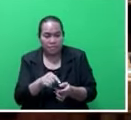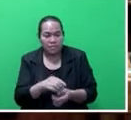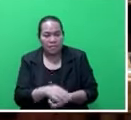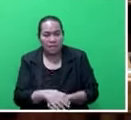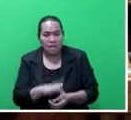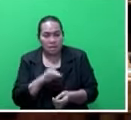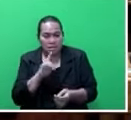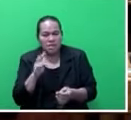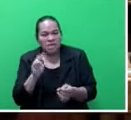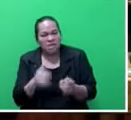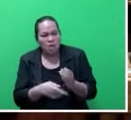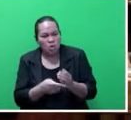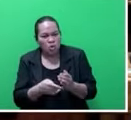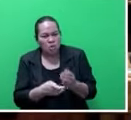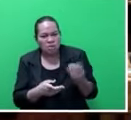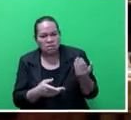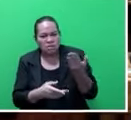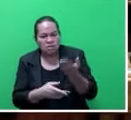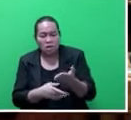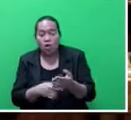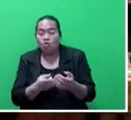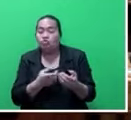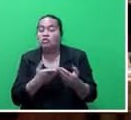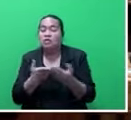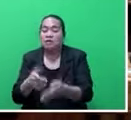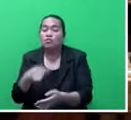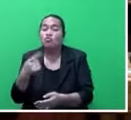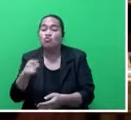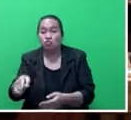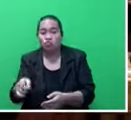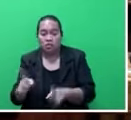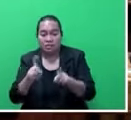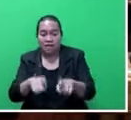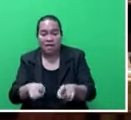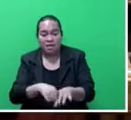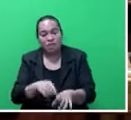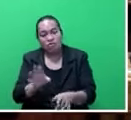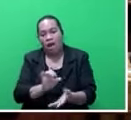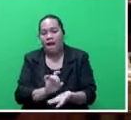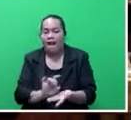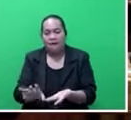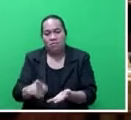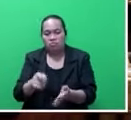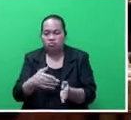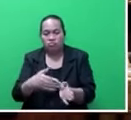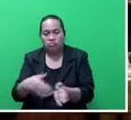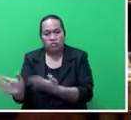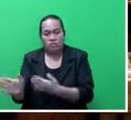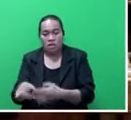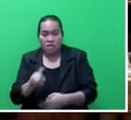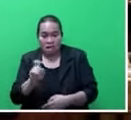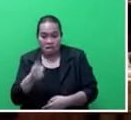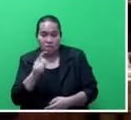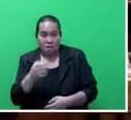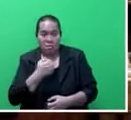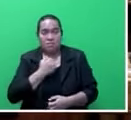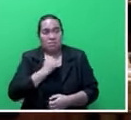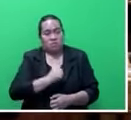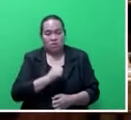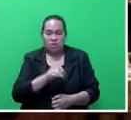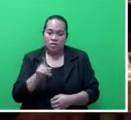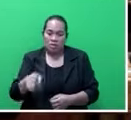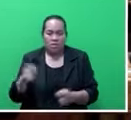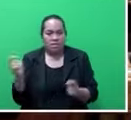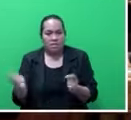lease, to give notice to the occupier to vacate. And if he does not vacate, then he will be